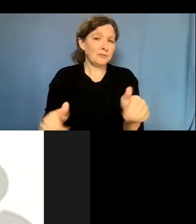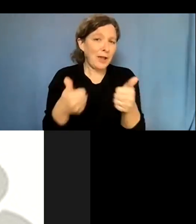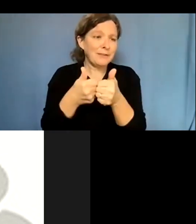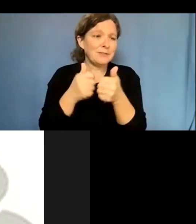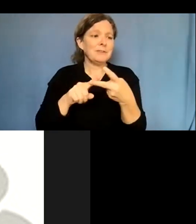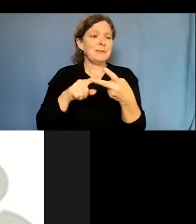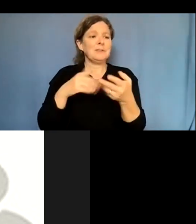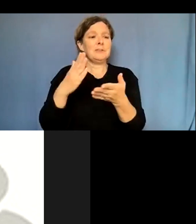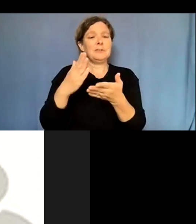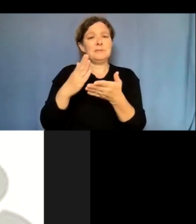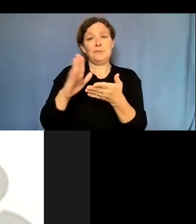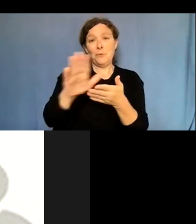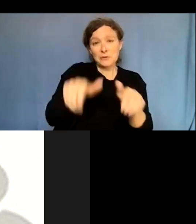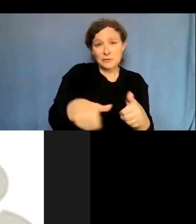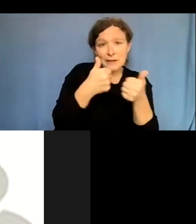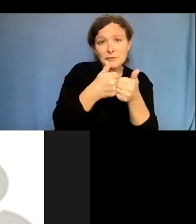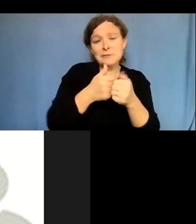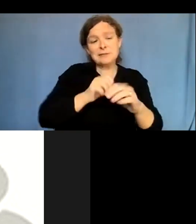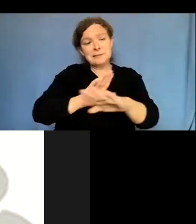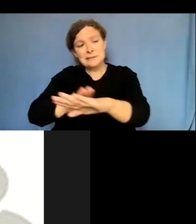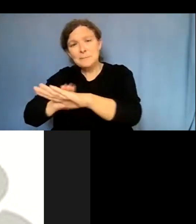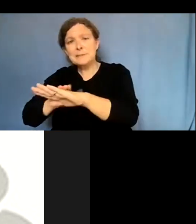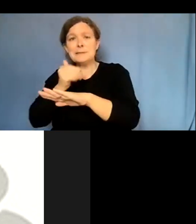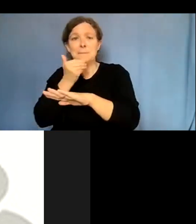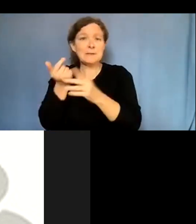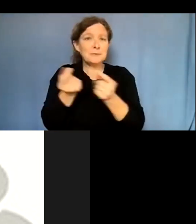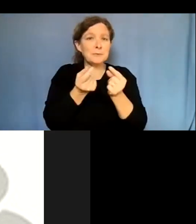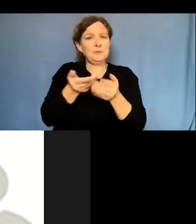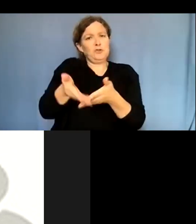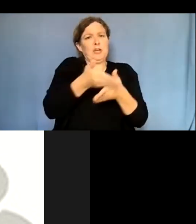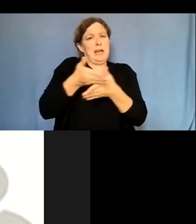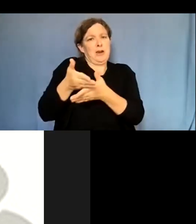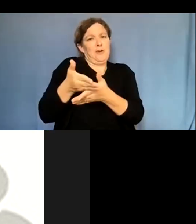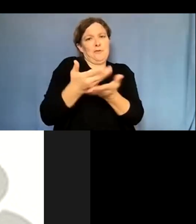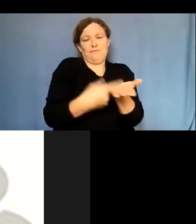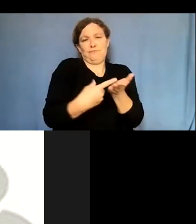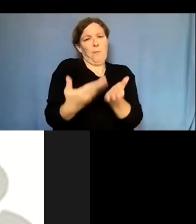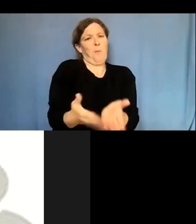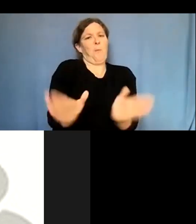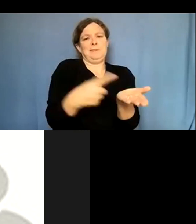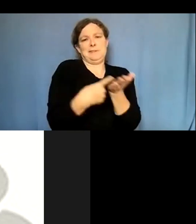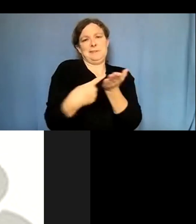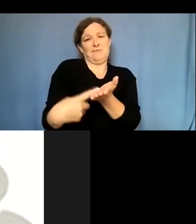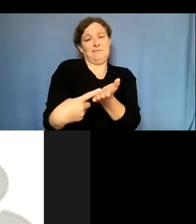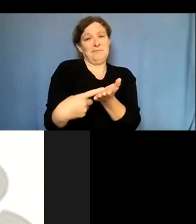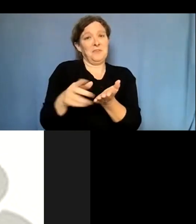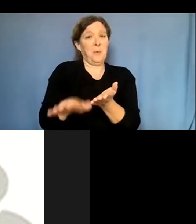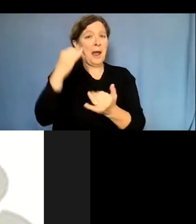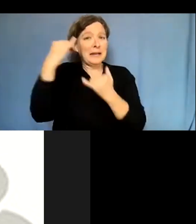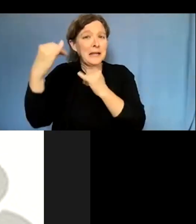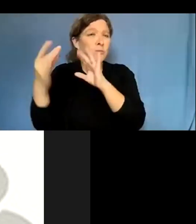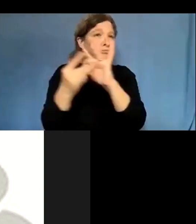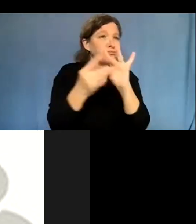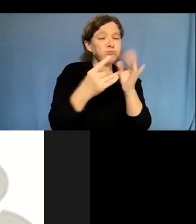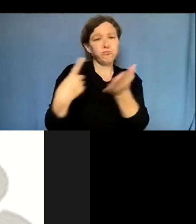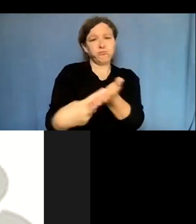your challenges, your tips, your best practices with each other. So it's quite open. So you can bring anything forward to discuss with each